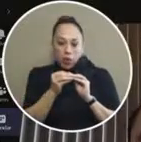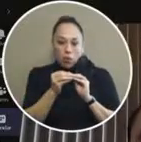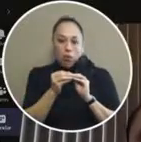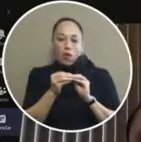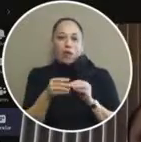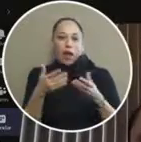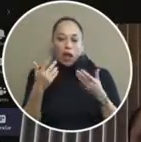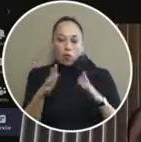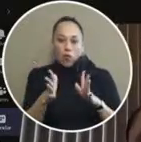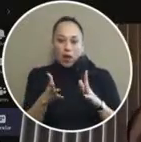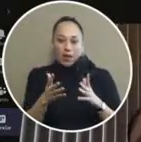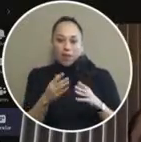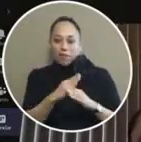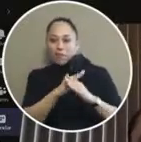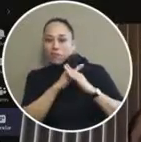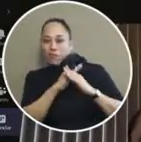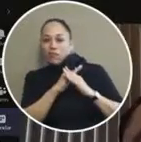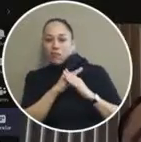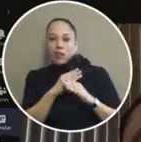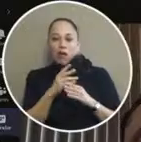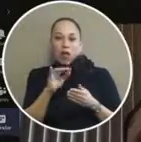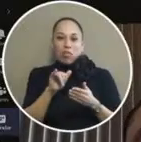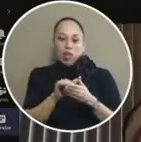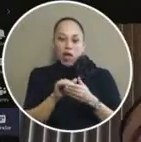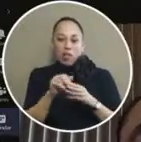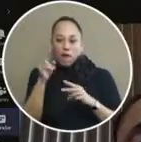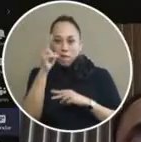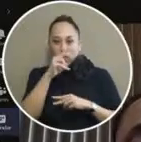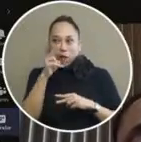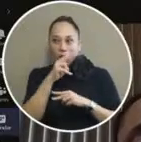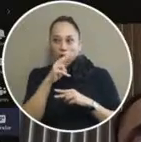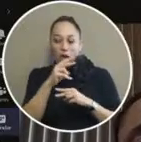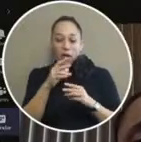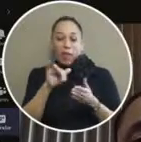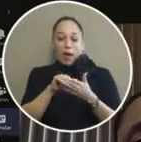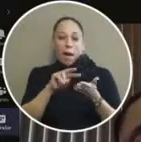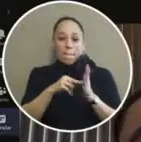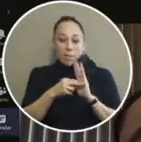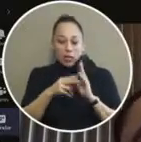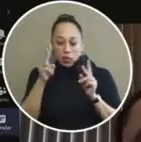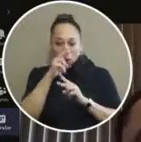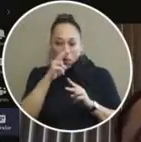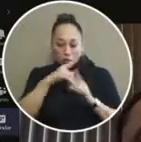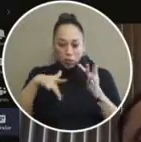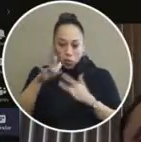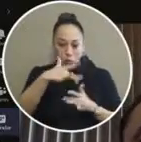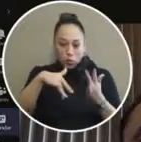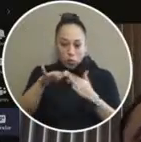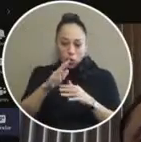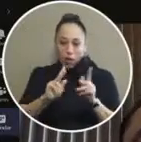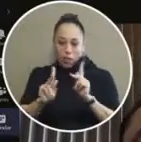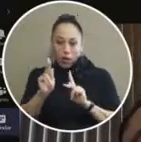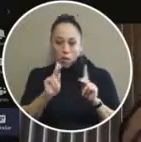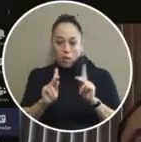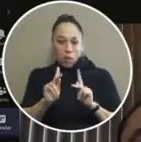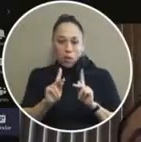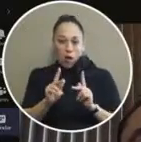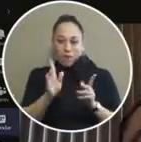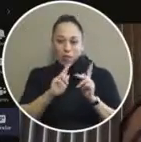already develop immunity, that means that the virus has been around the community for quite some time,